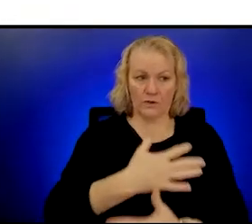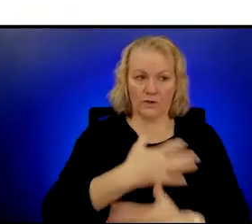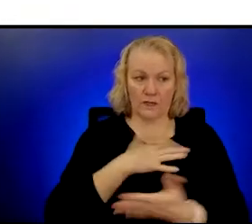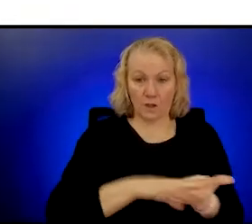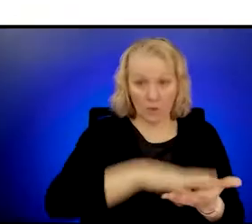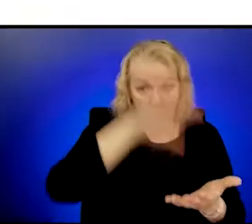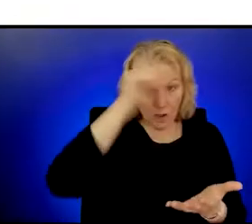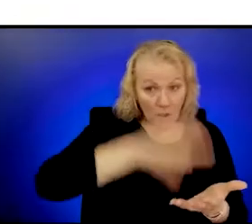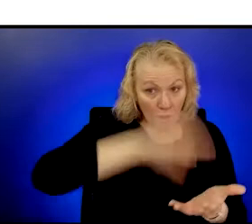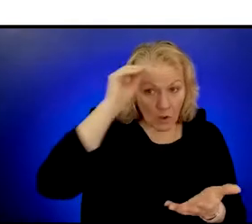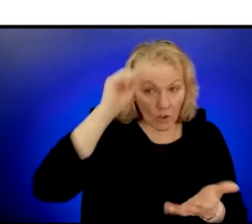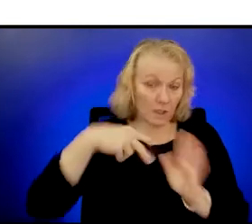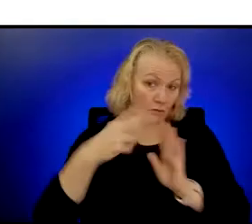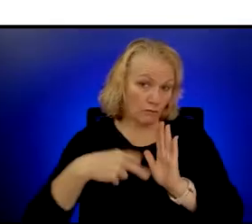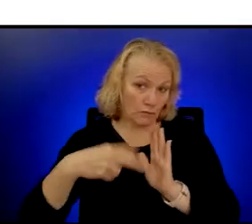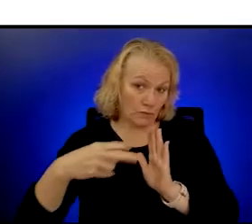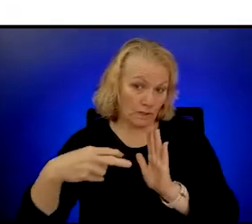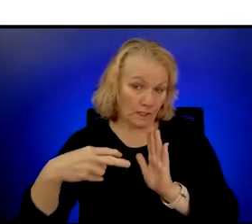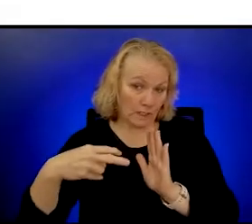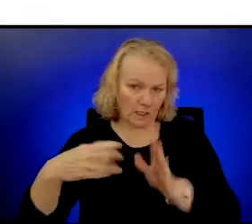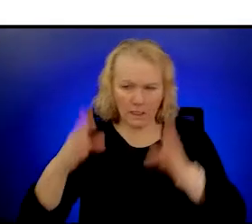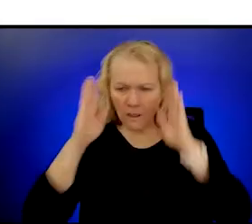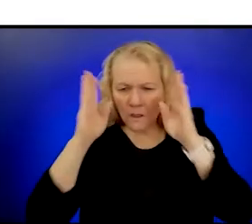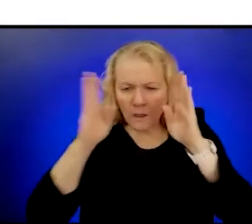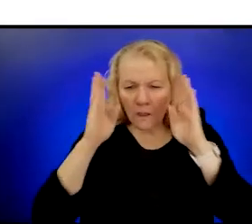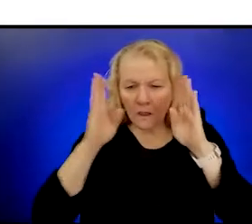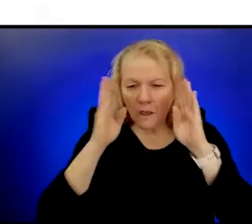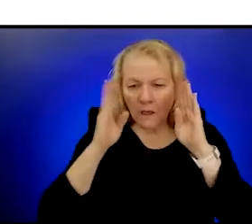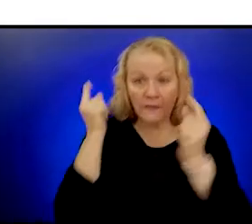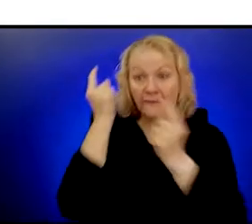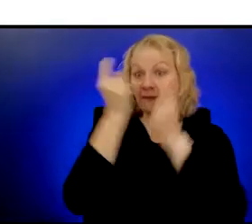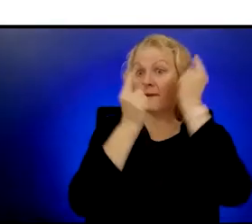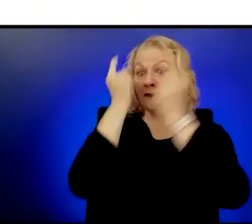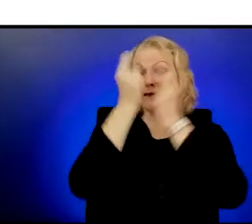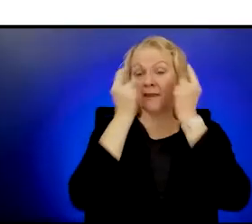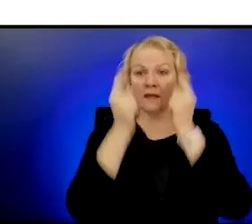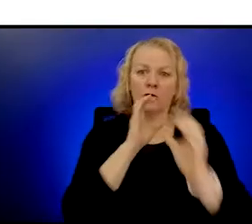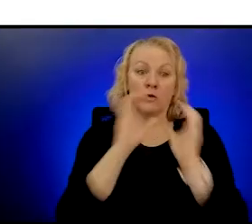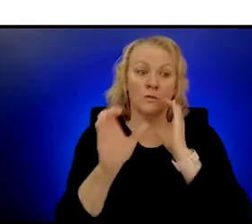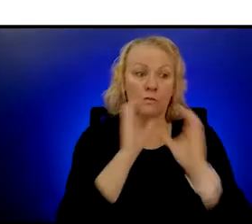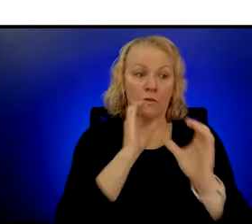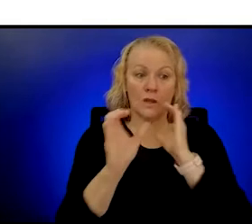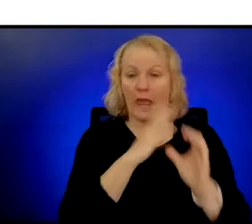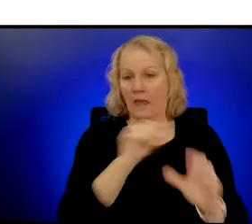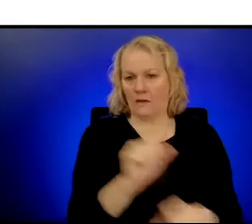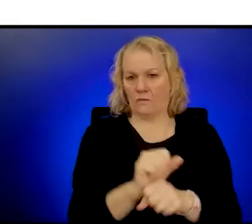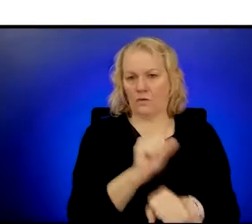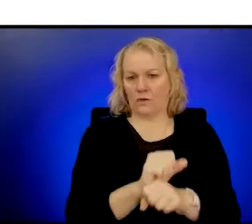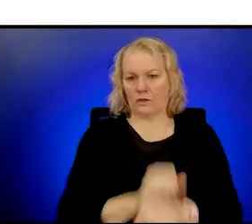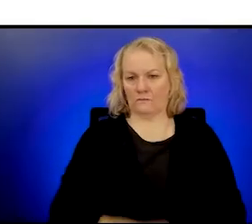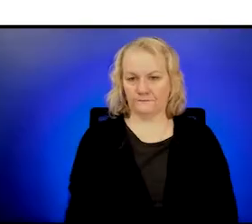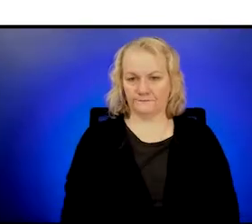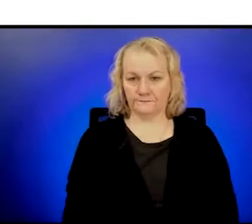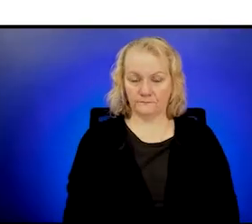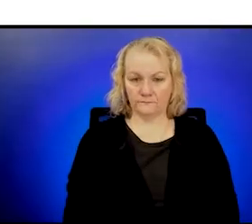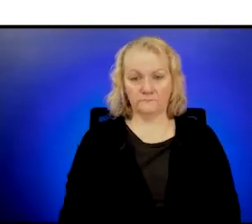learning, reading, concentrating, thinking, communicating, and working. And